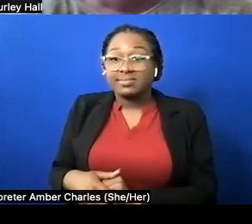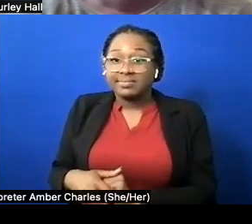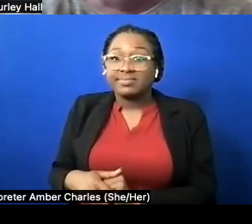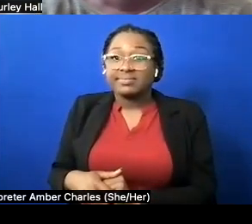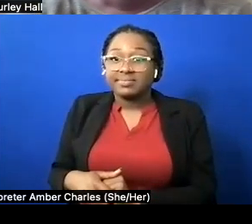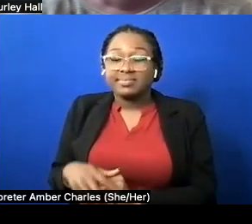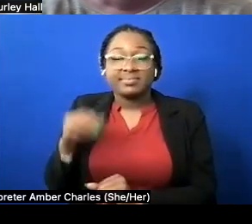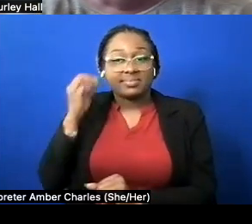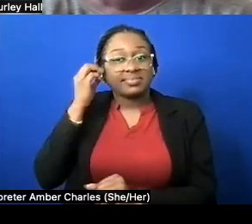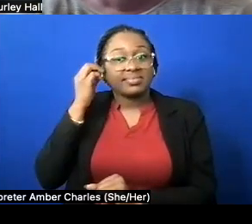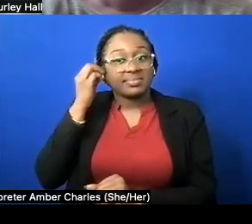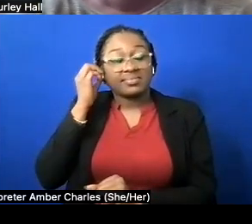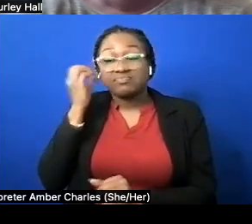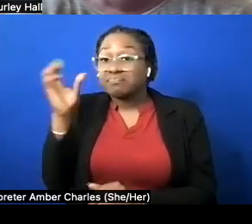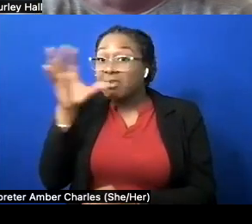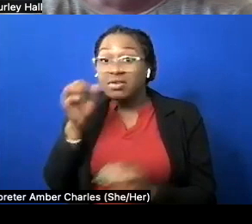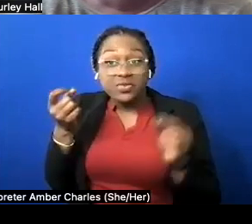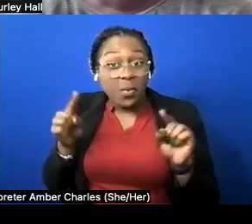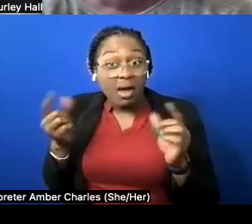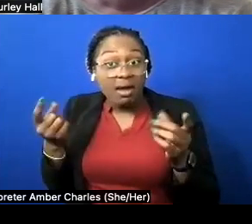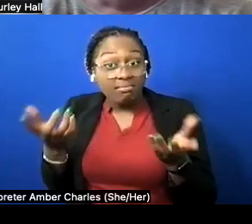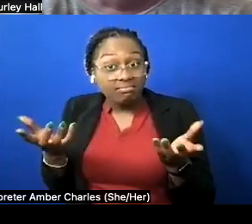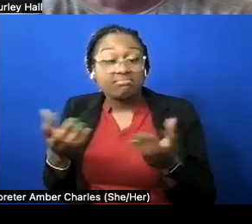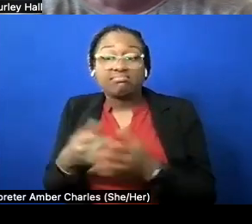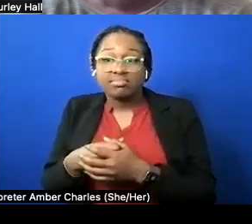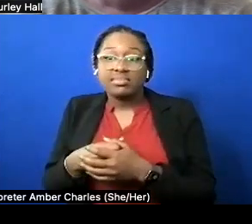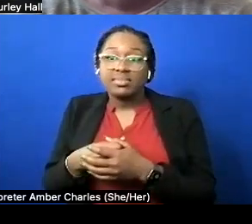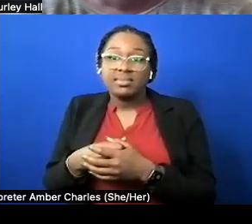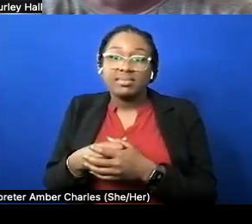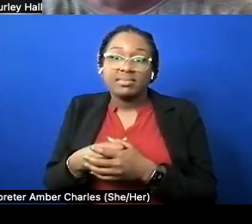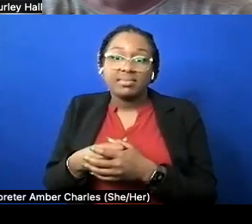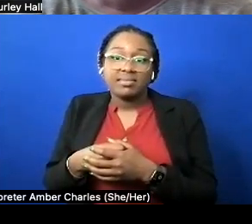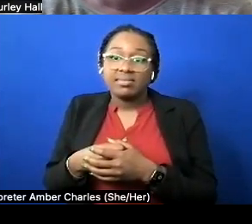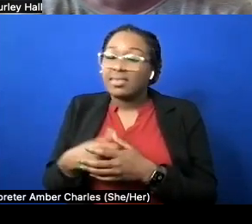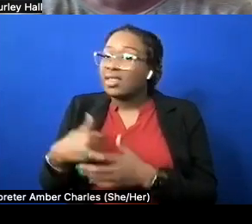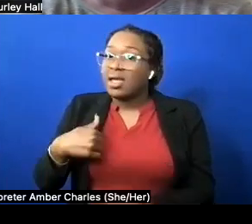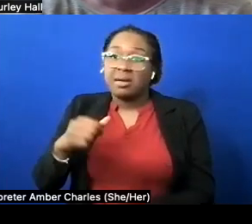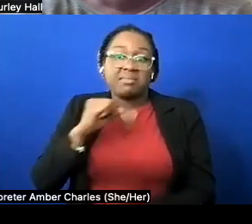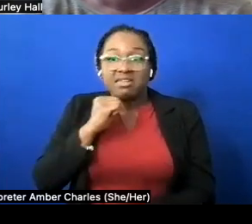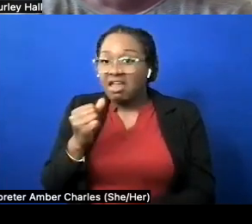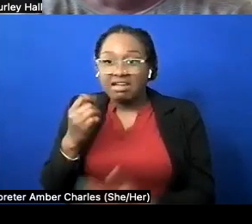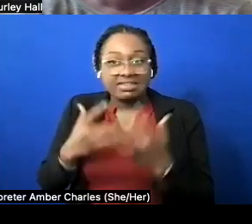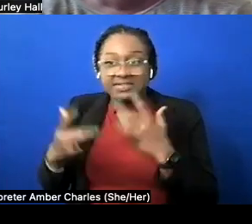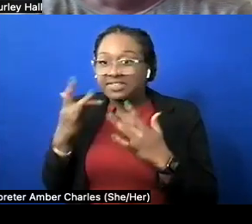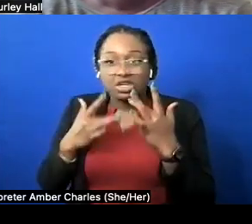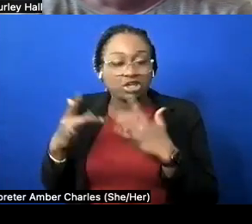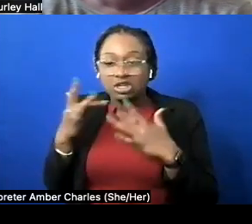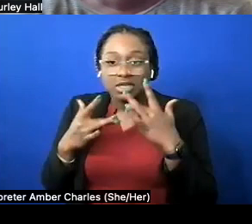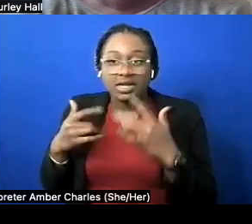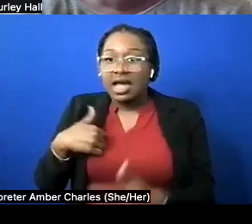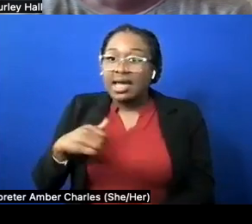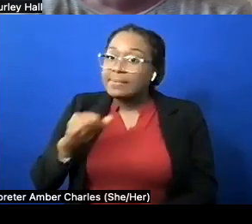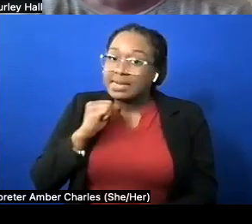And lo and behold, I am not deficient. I am